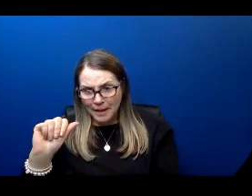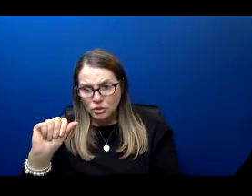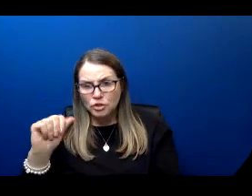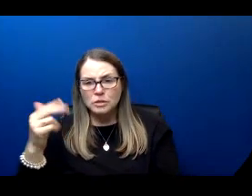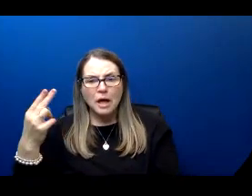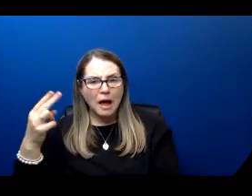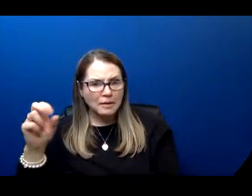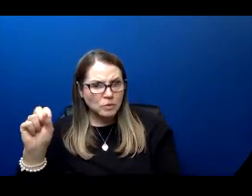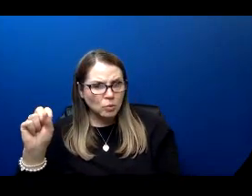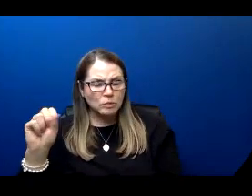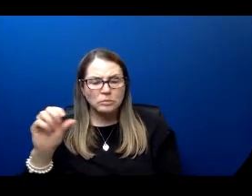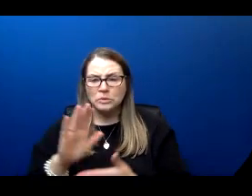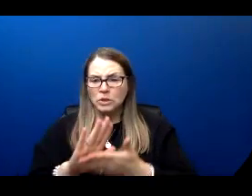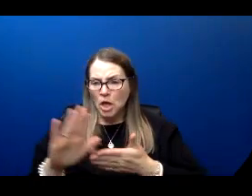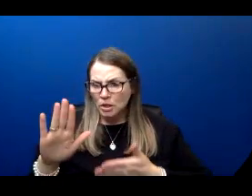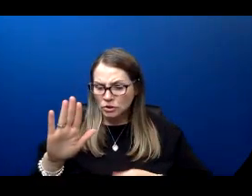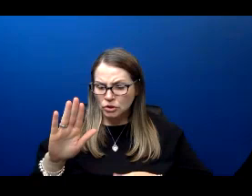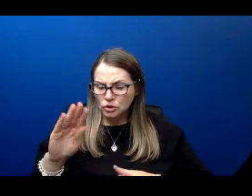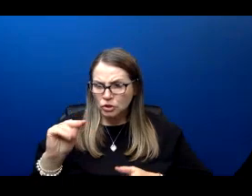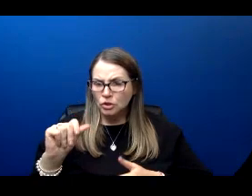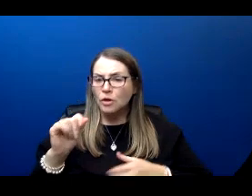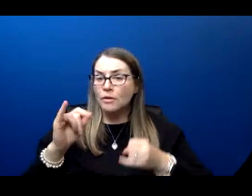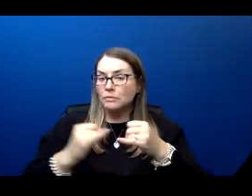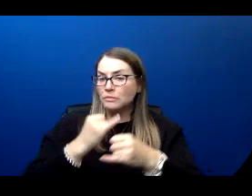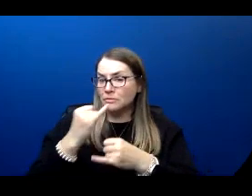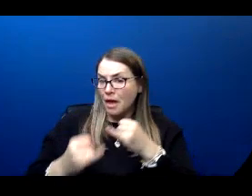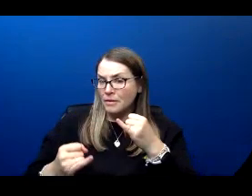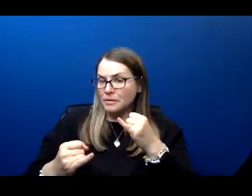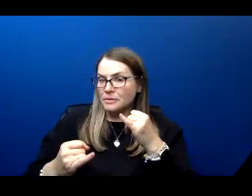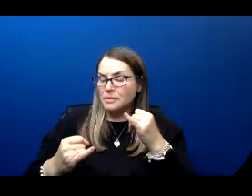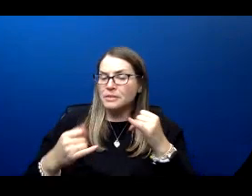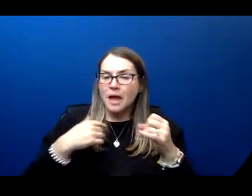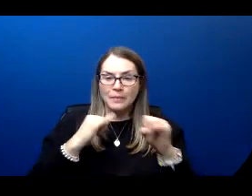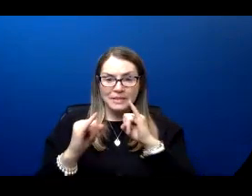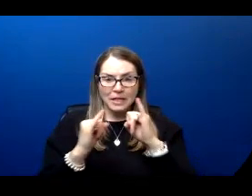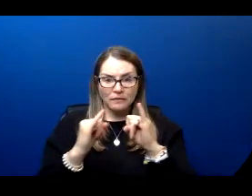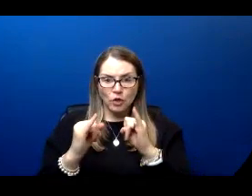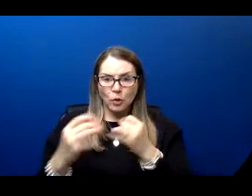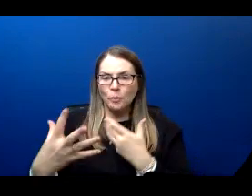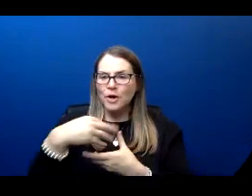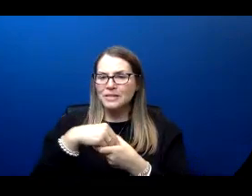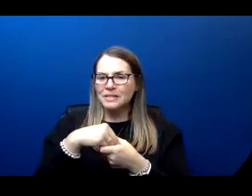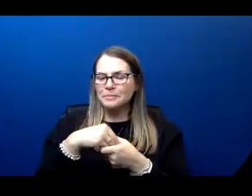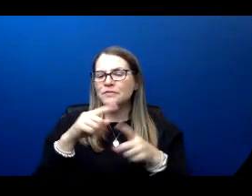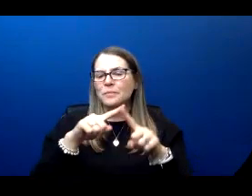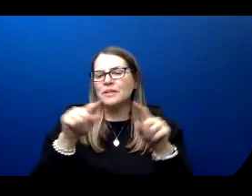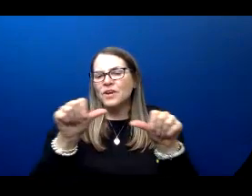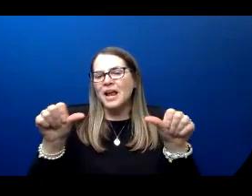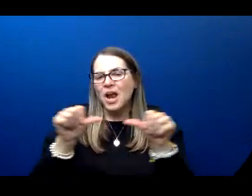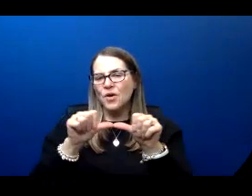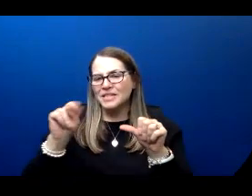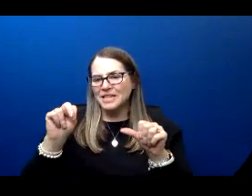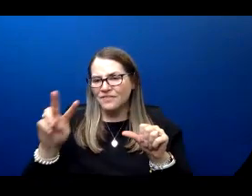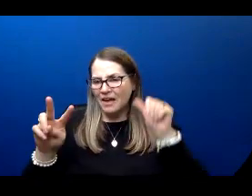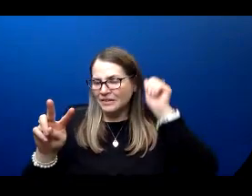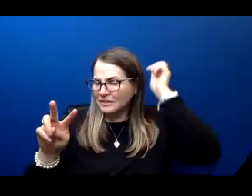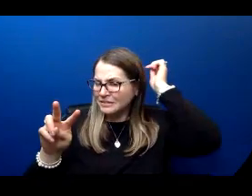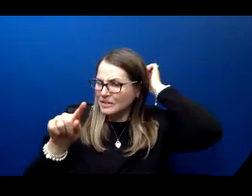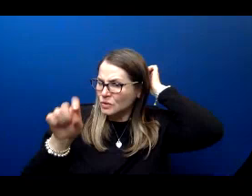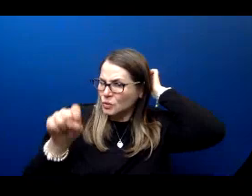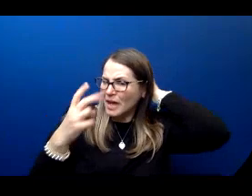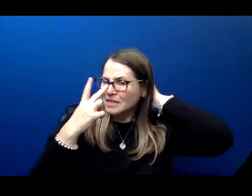some college. And lastly, I believe that I was able to interview participants from different areas in Nevada. So you can see the